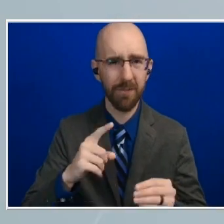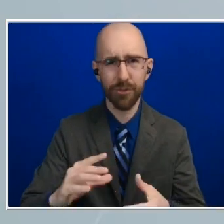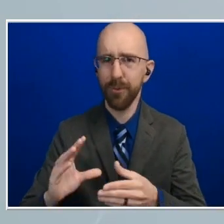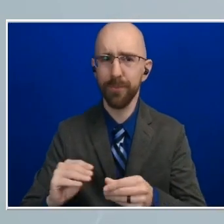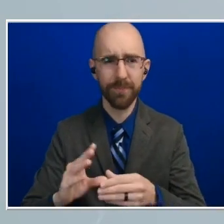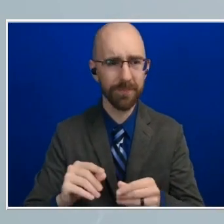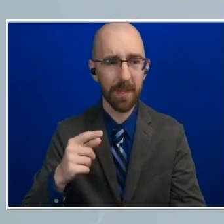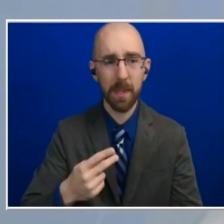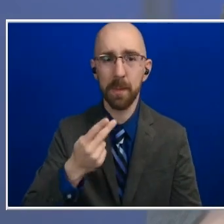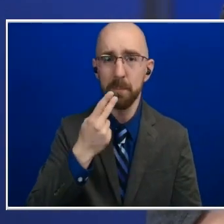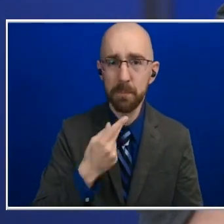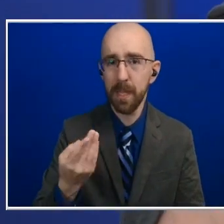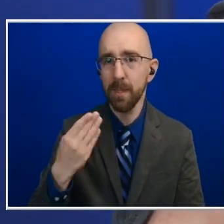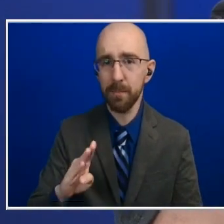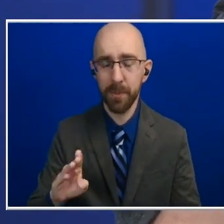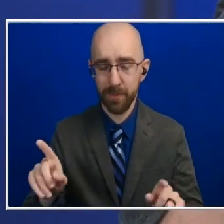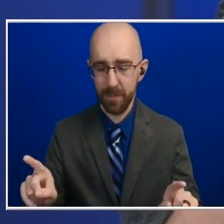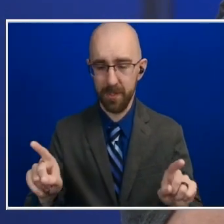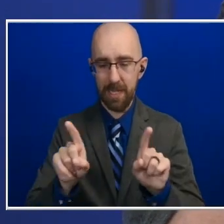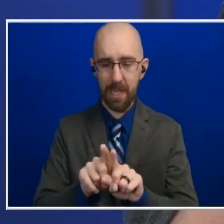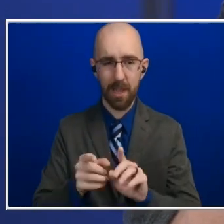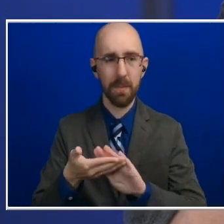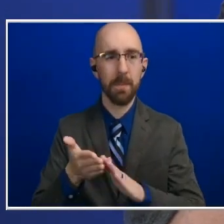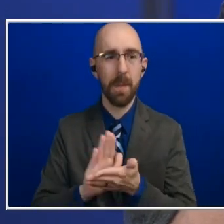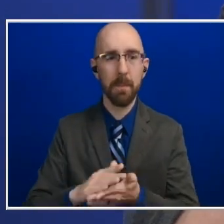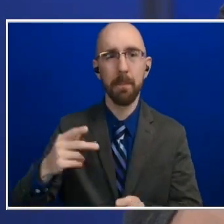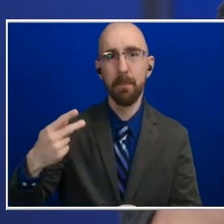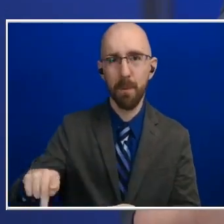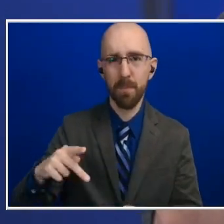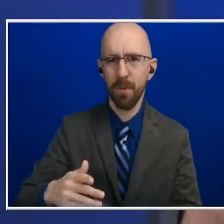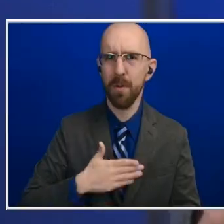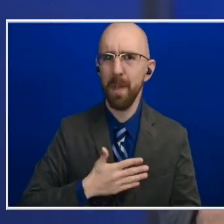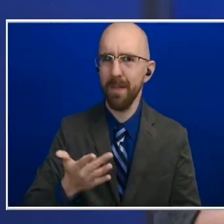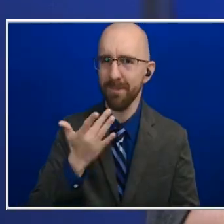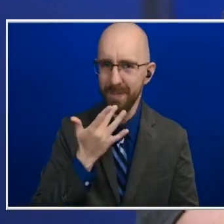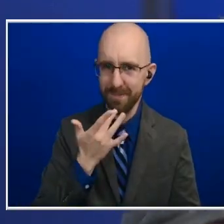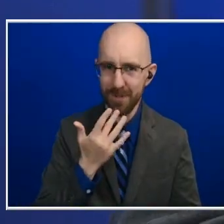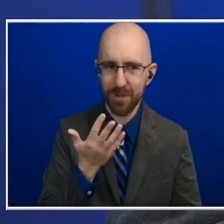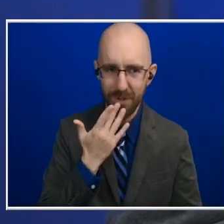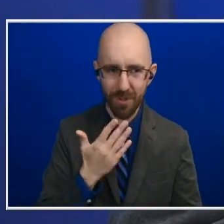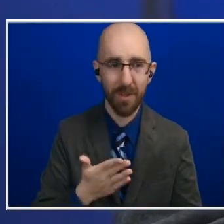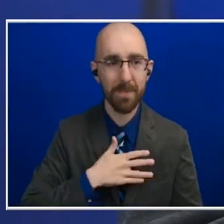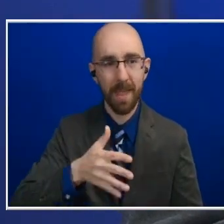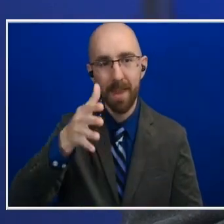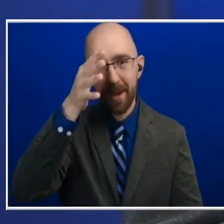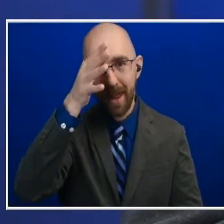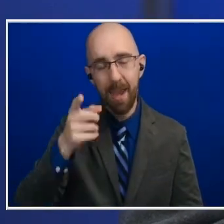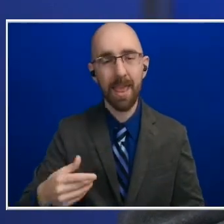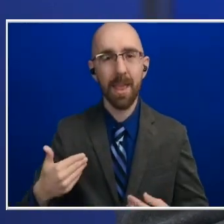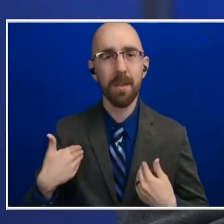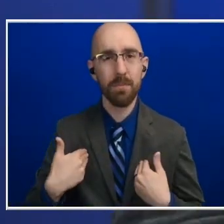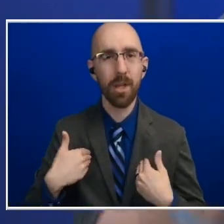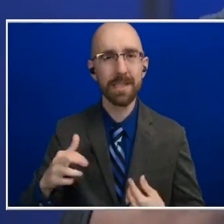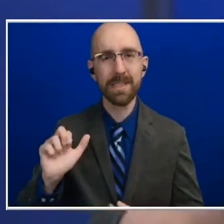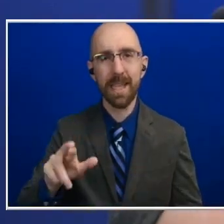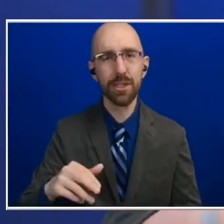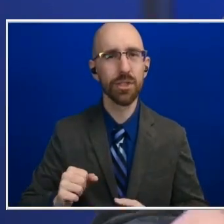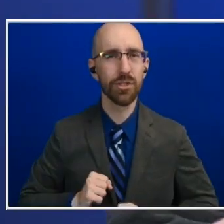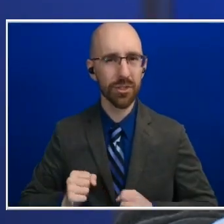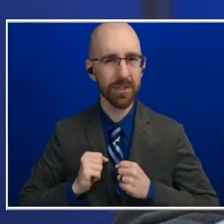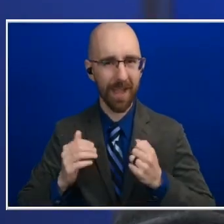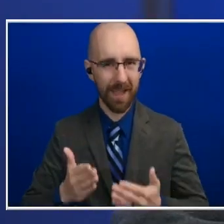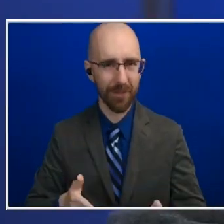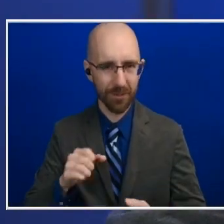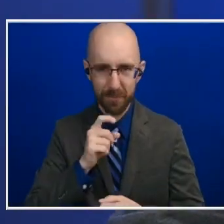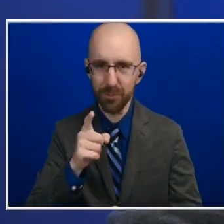them together, they become purple, which is my favorite color. And my daddy is a breast cancer survivor, so make sure you check your